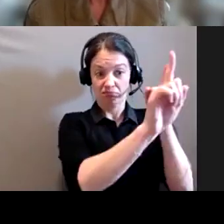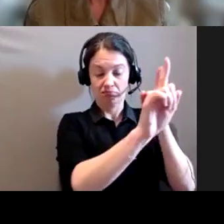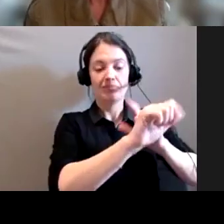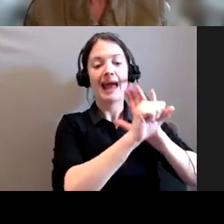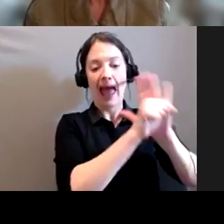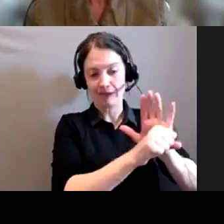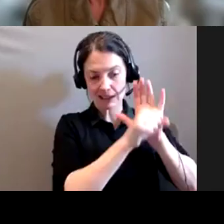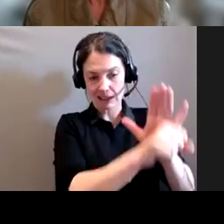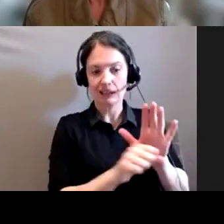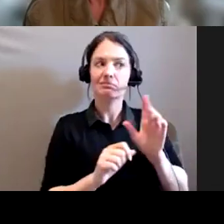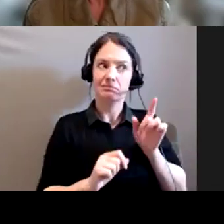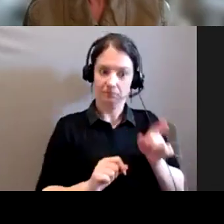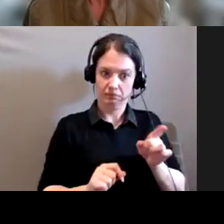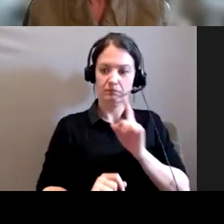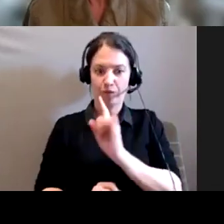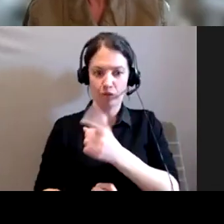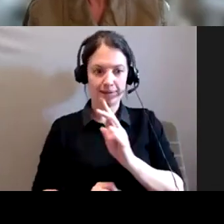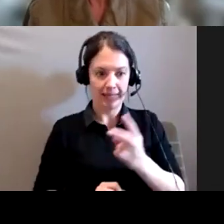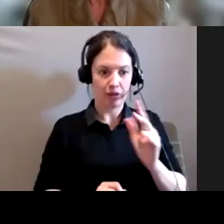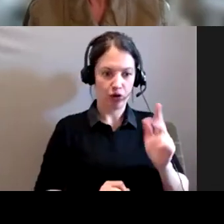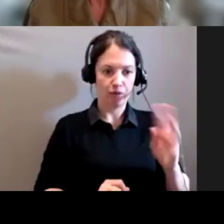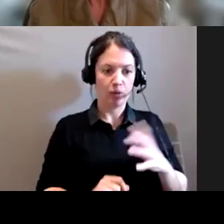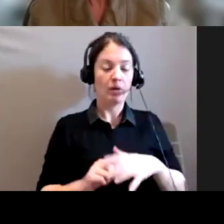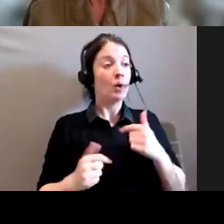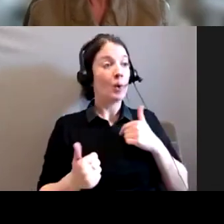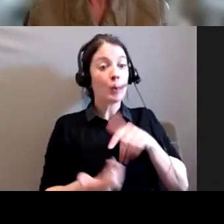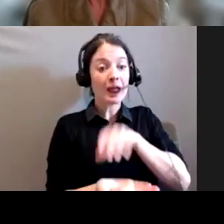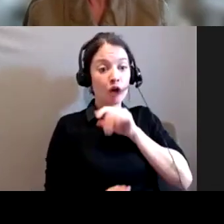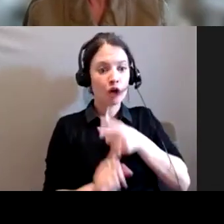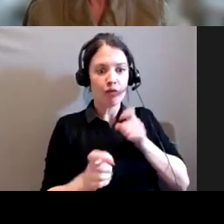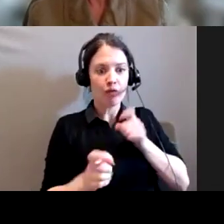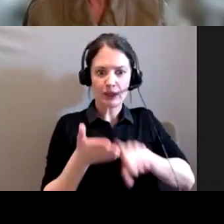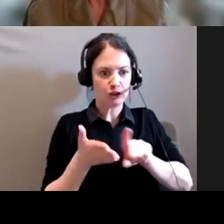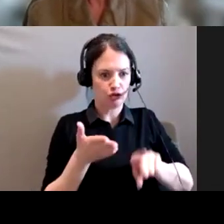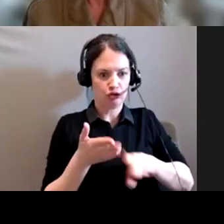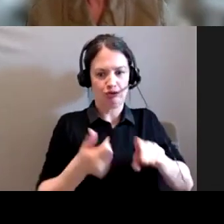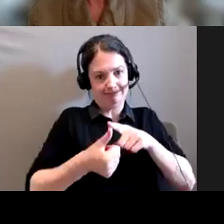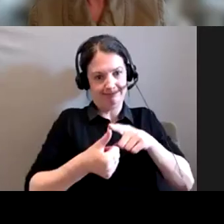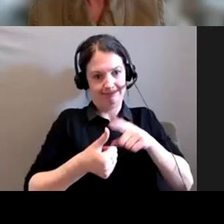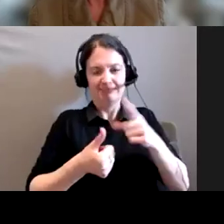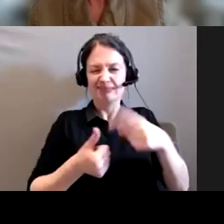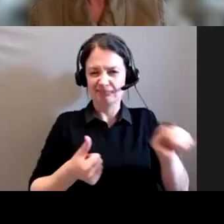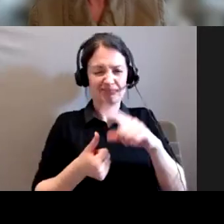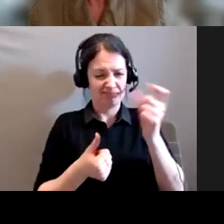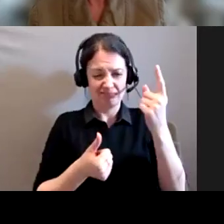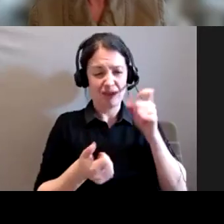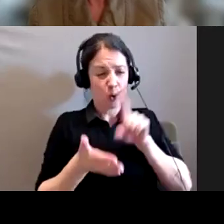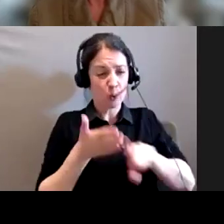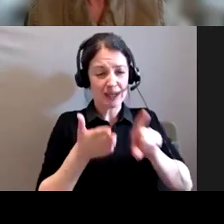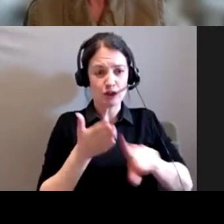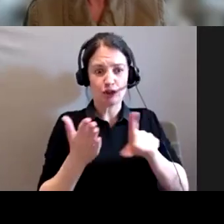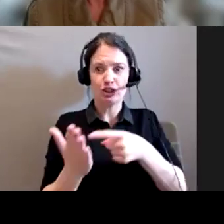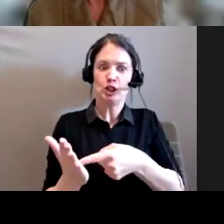reason. Research is telling us plenty, and we've got lots of research. I think all of us understand the research is pointing to